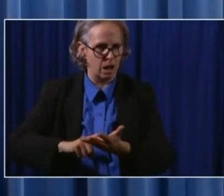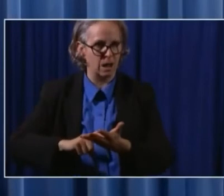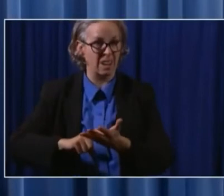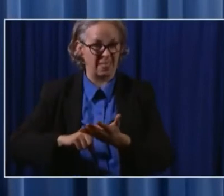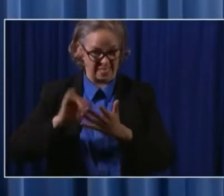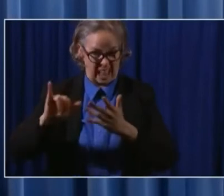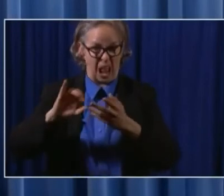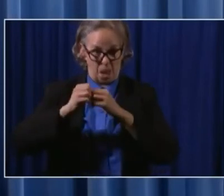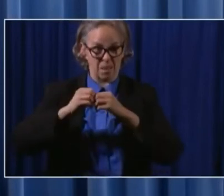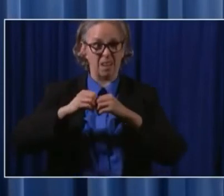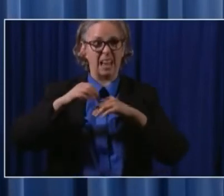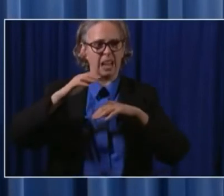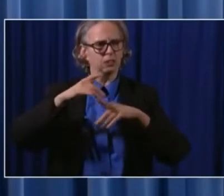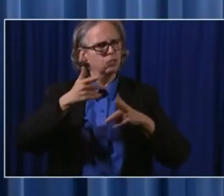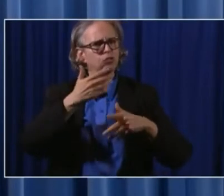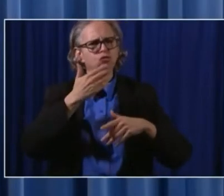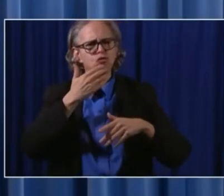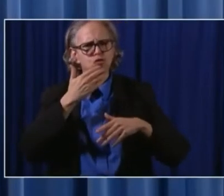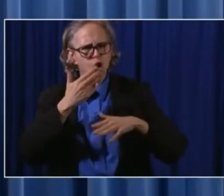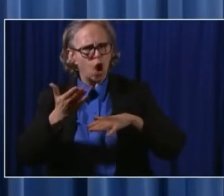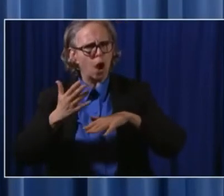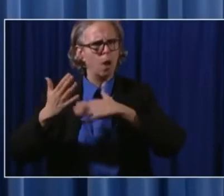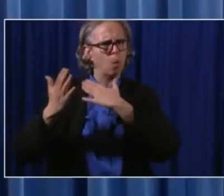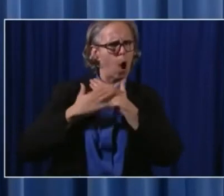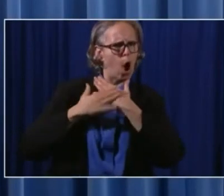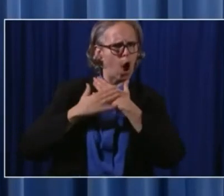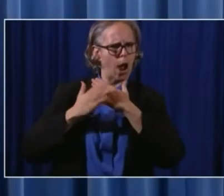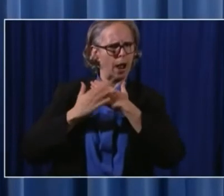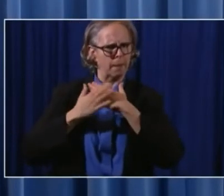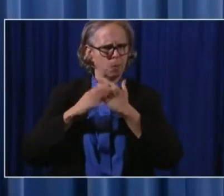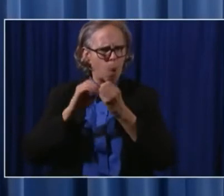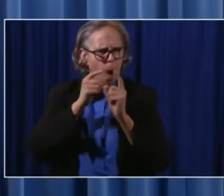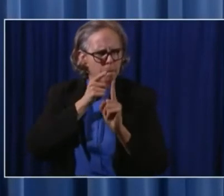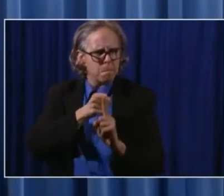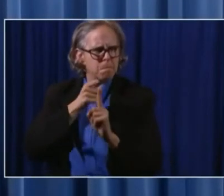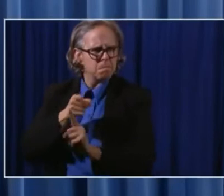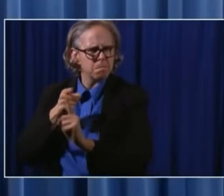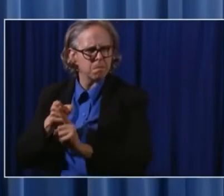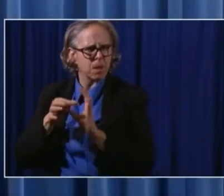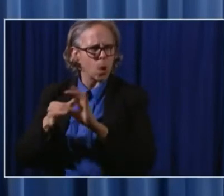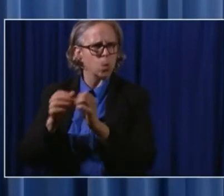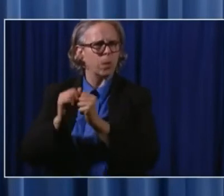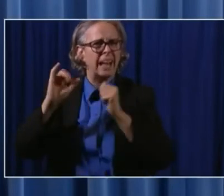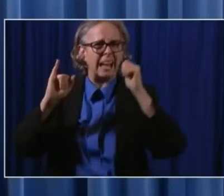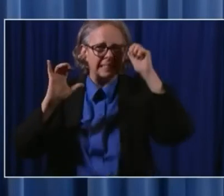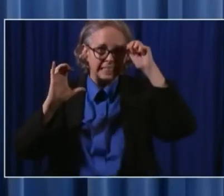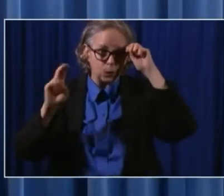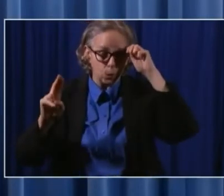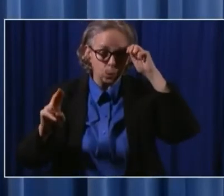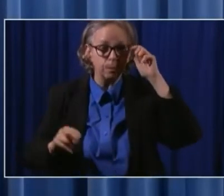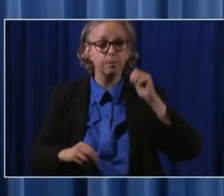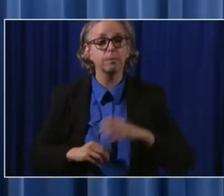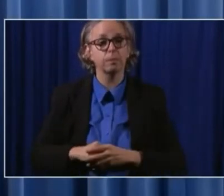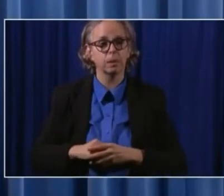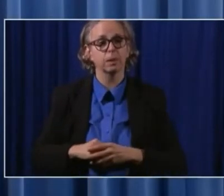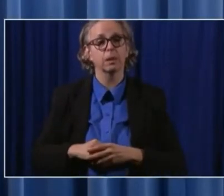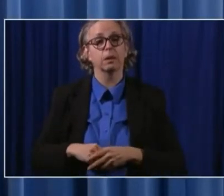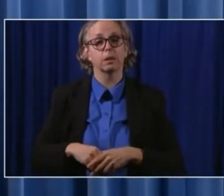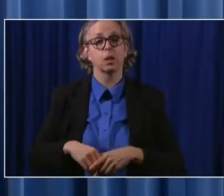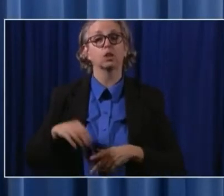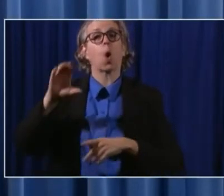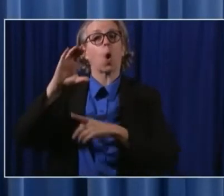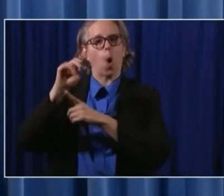to measure increasing utilization of ICU services. The enhancement improves the indicator to ensure we're